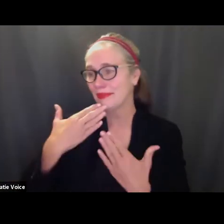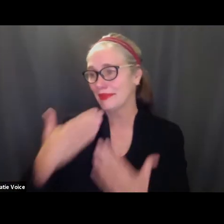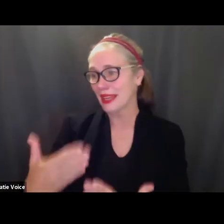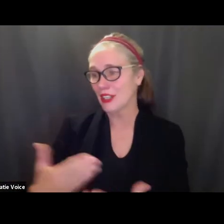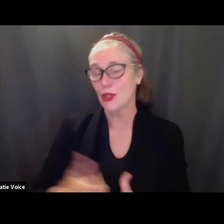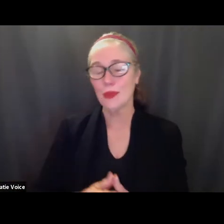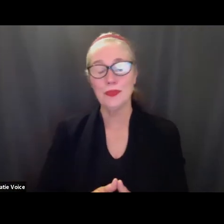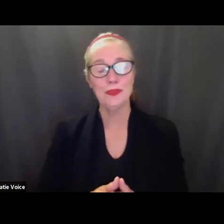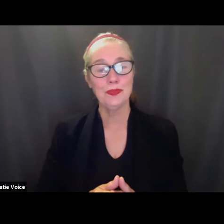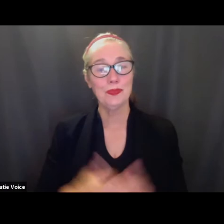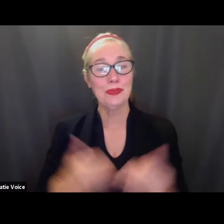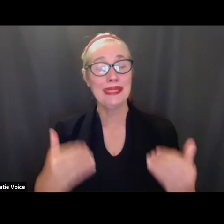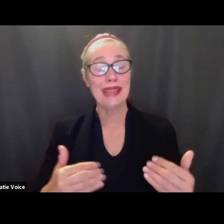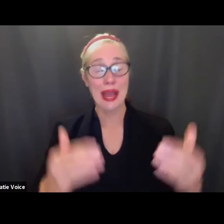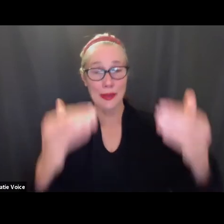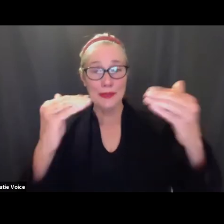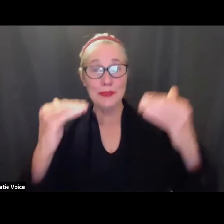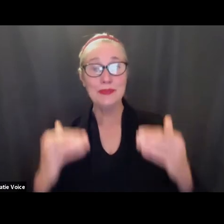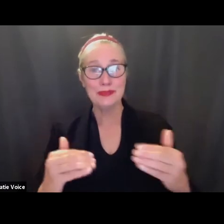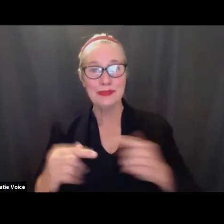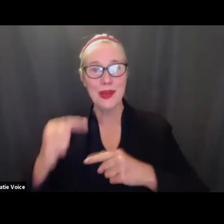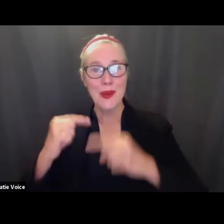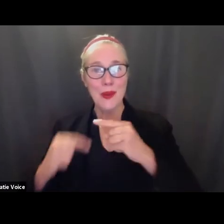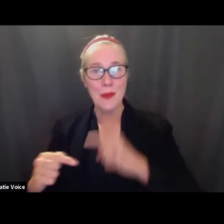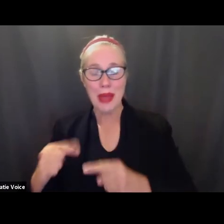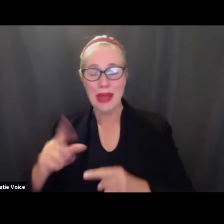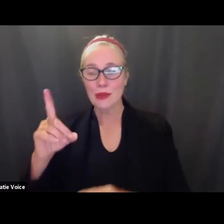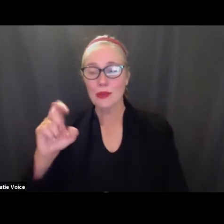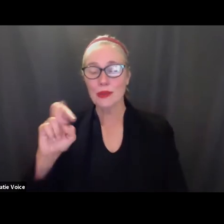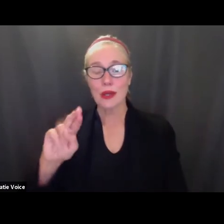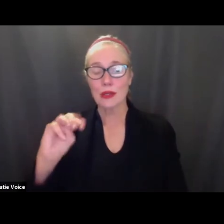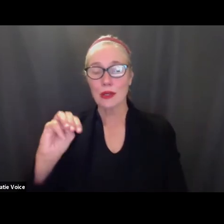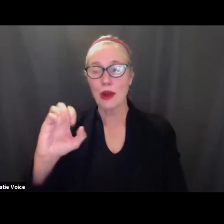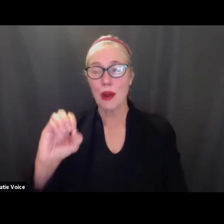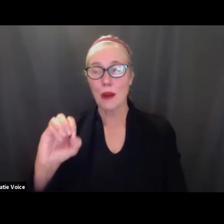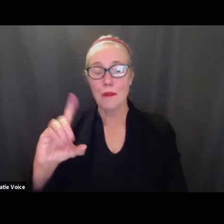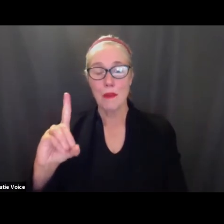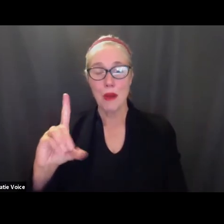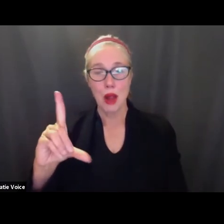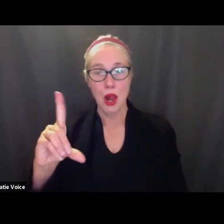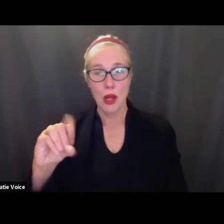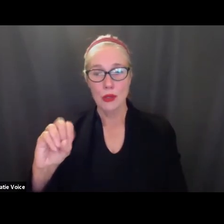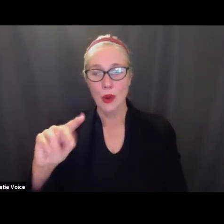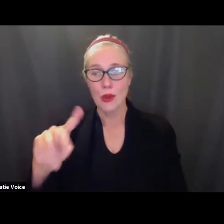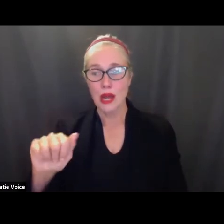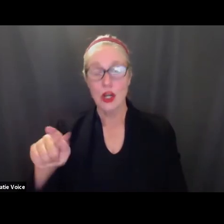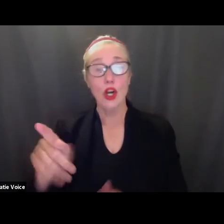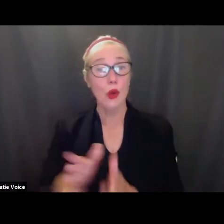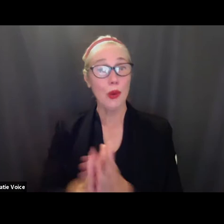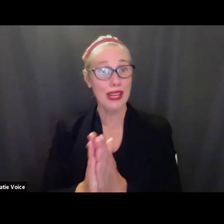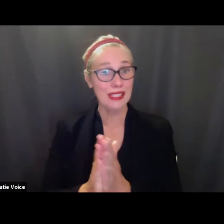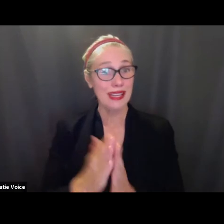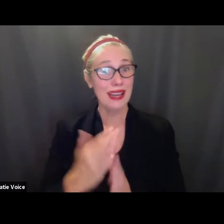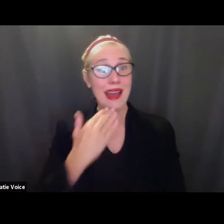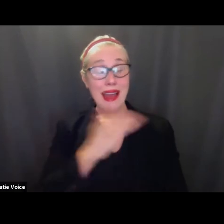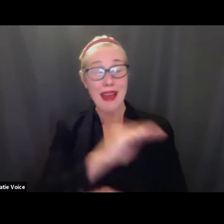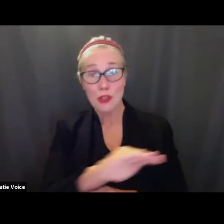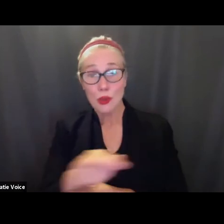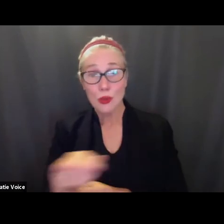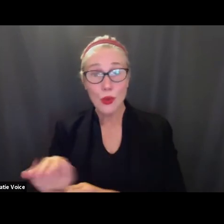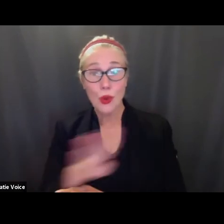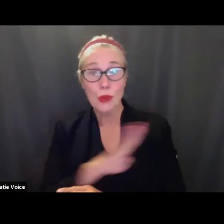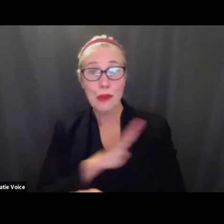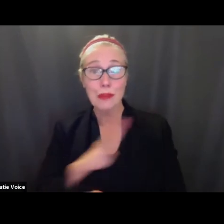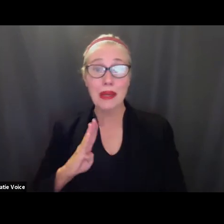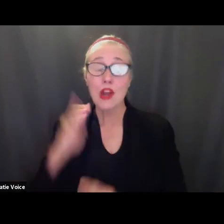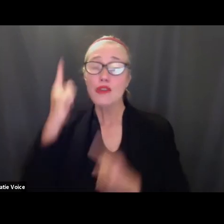so we'll proceed now going back to dr maldonado and your request good afternoon board members uh we have reconsidered